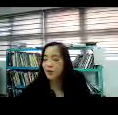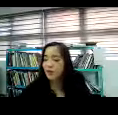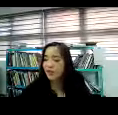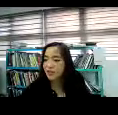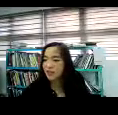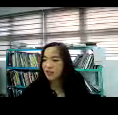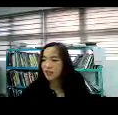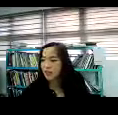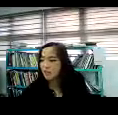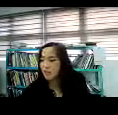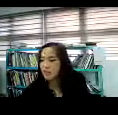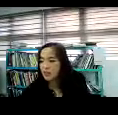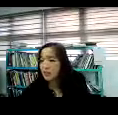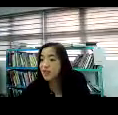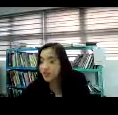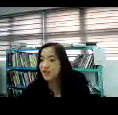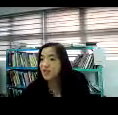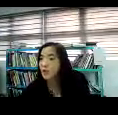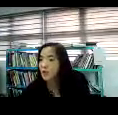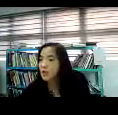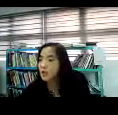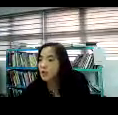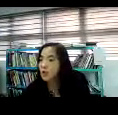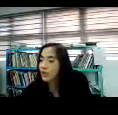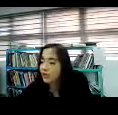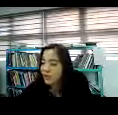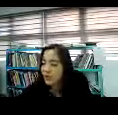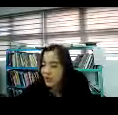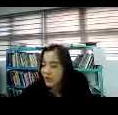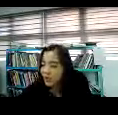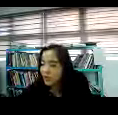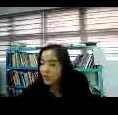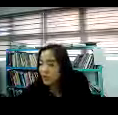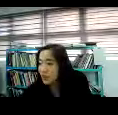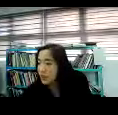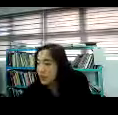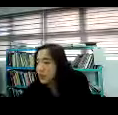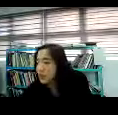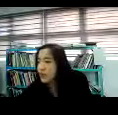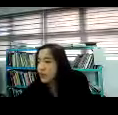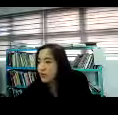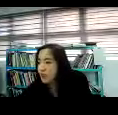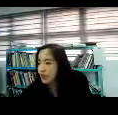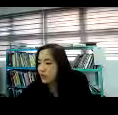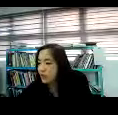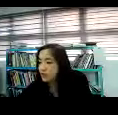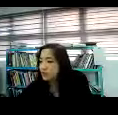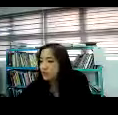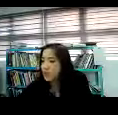para po sa as references nyo po. So, katulad po ng sinabi ni Ma'am Linder kanina, we have